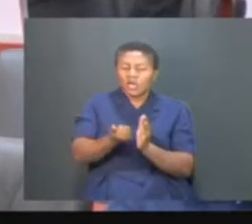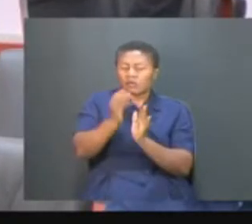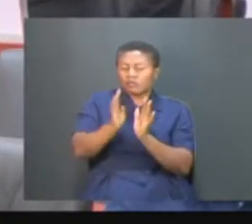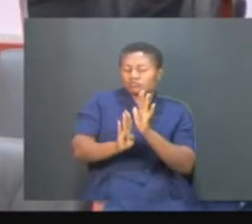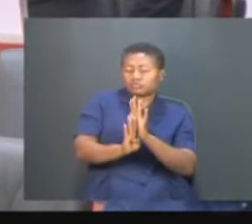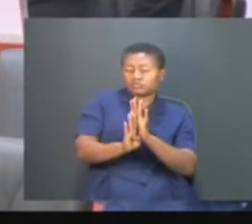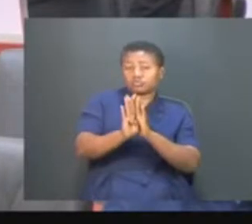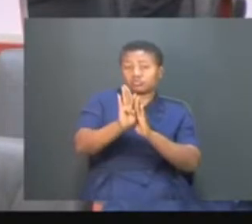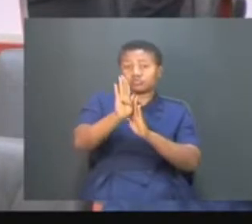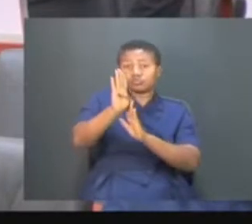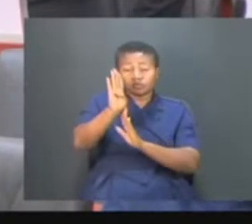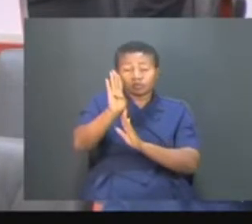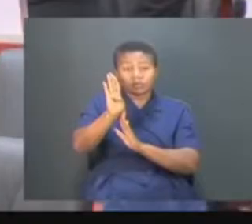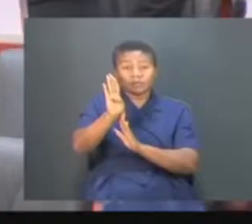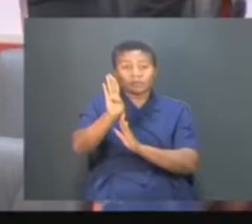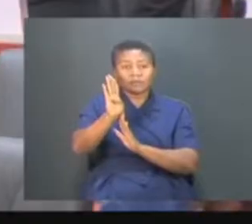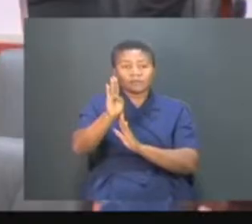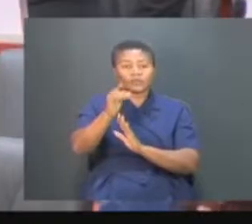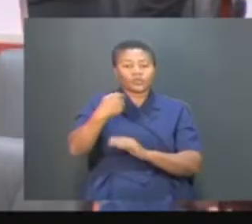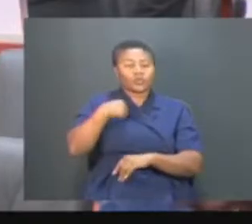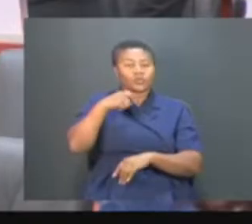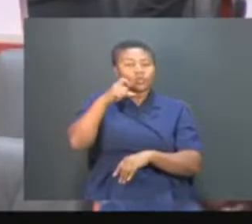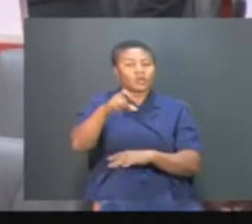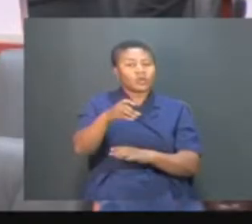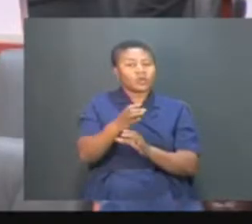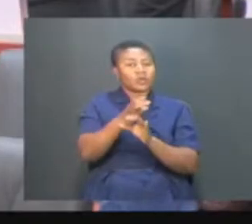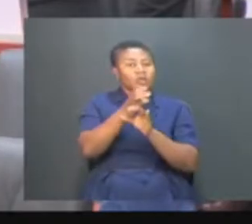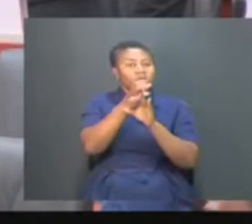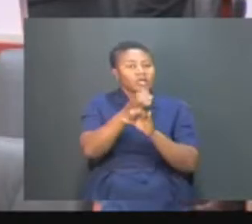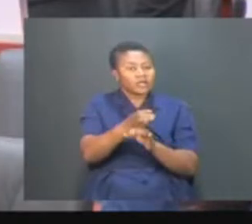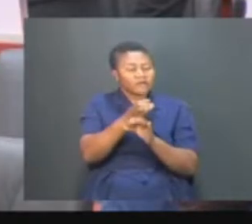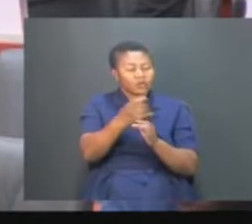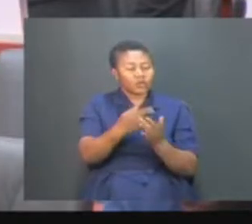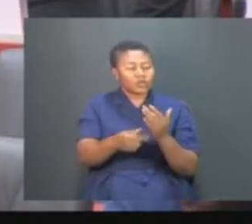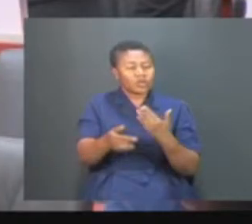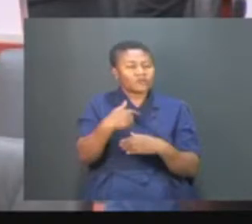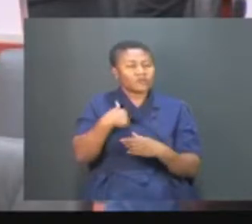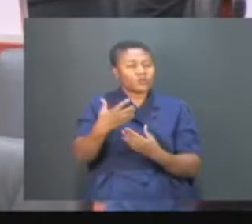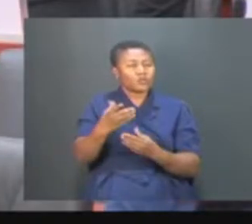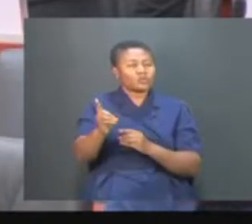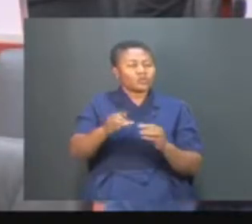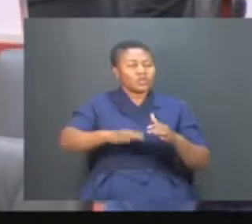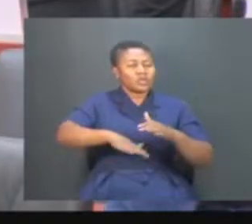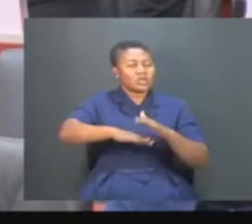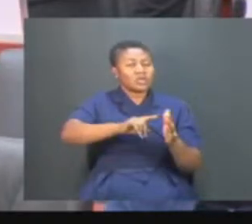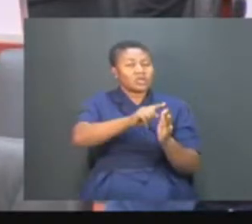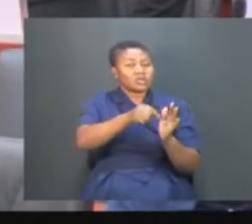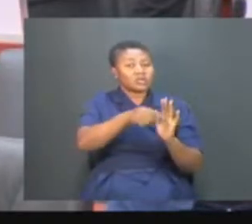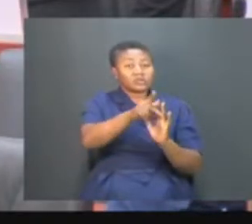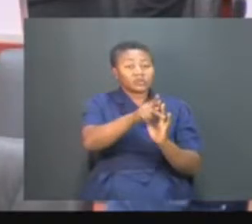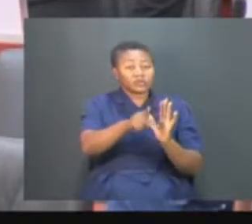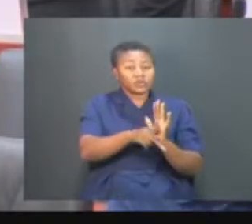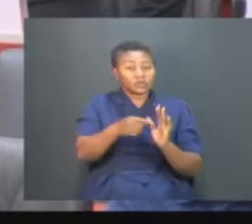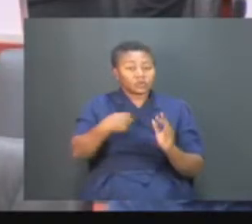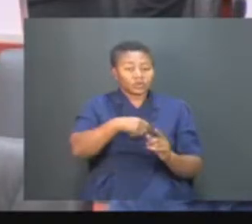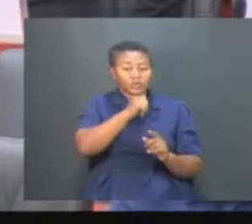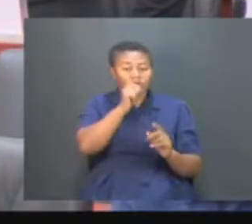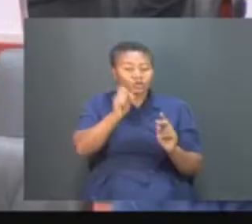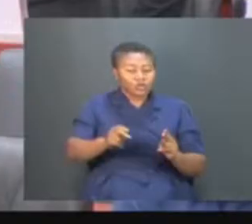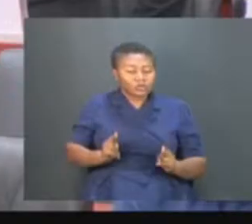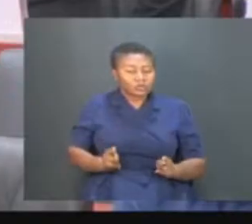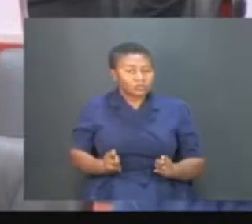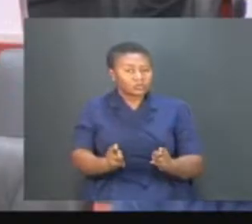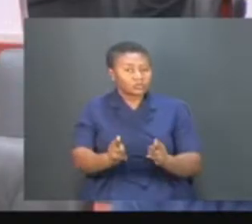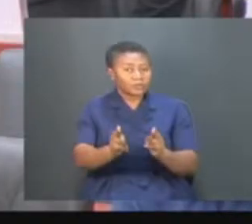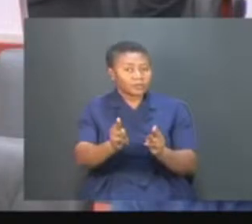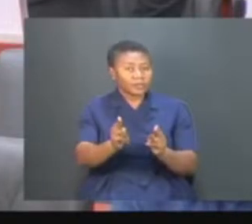with my colleagues that we should be careful what we are trying to do under this policy. And I agree with them. We shouldn't just rush and do anything. We should take